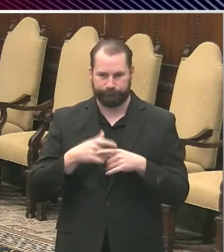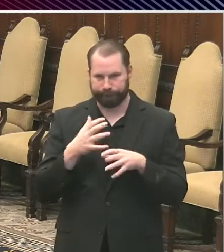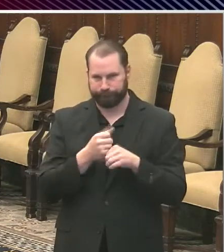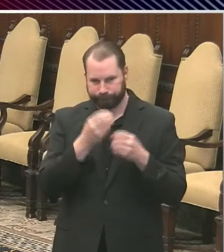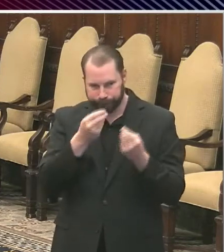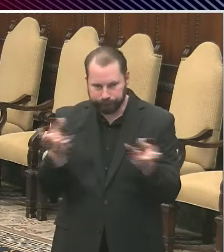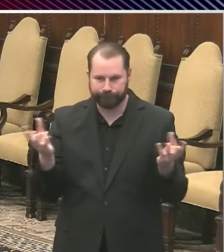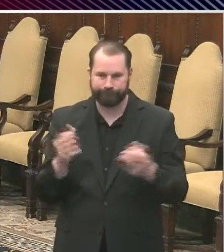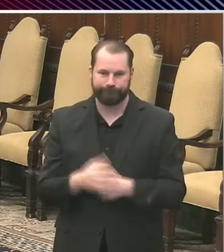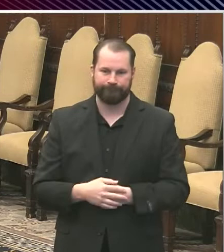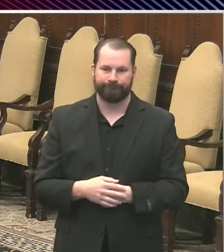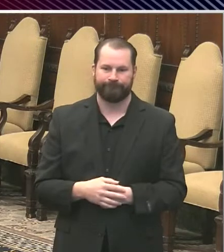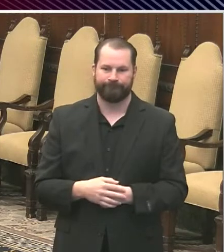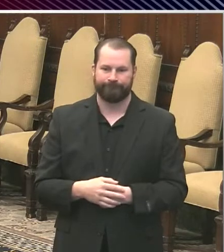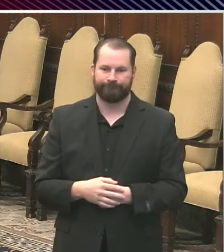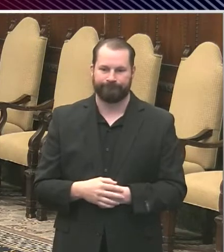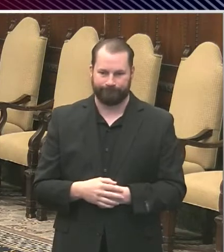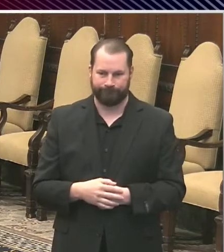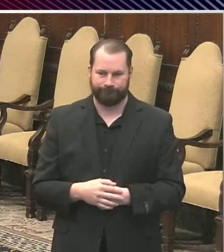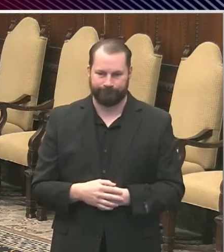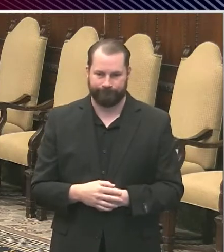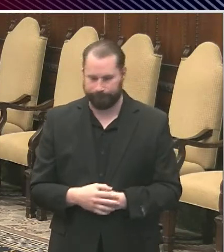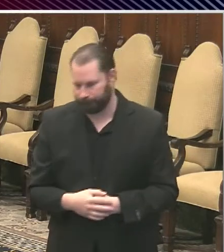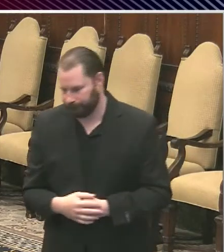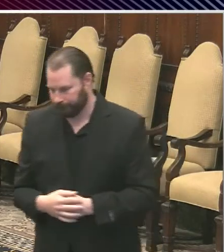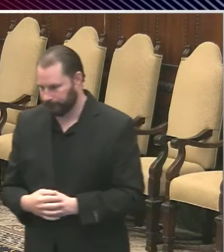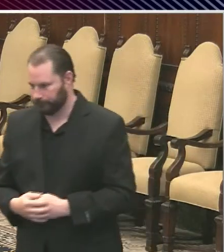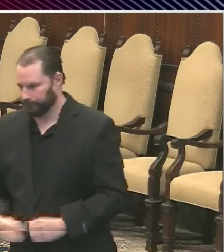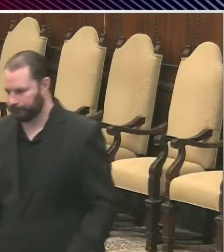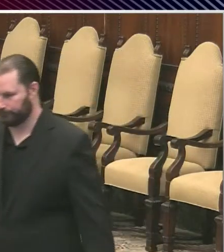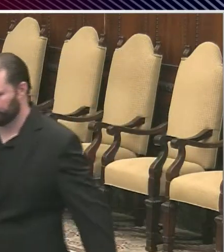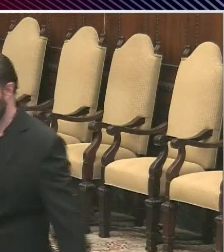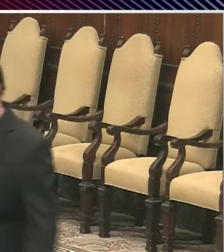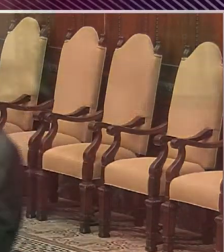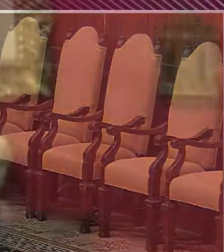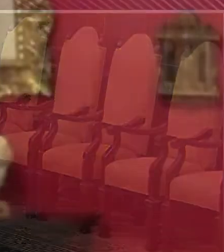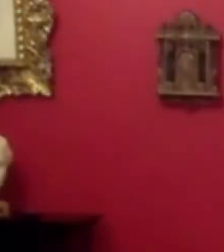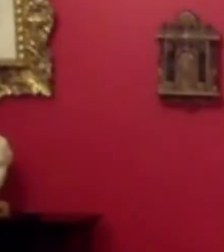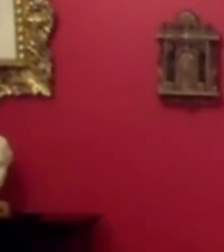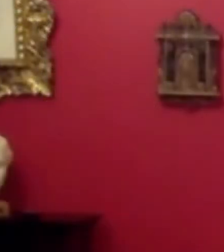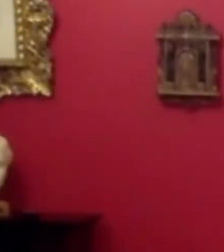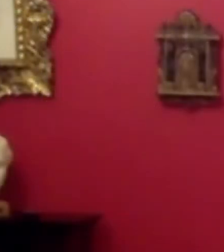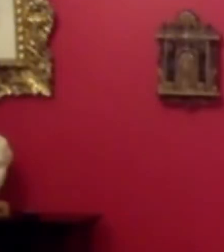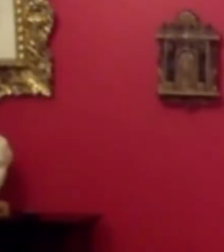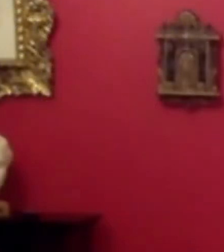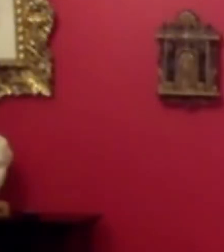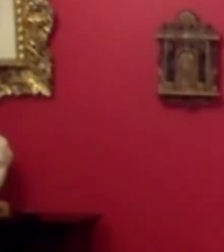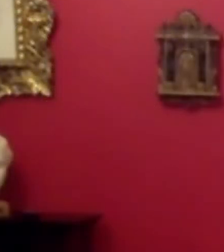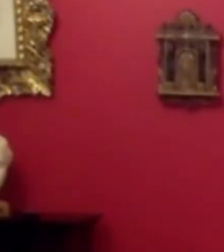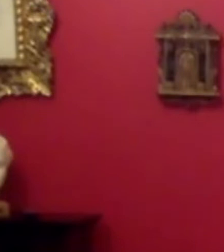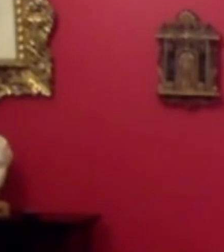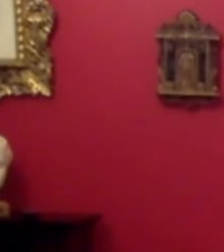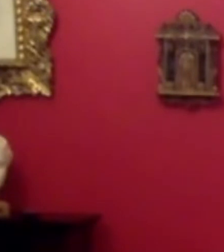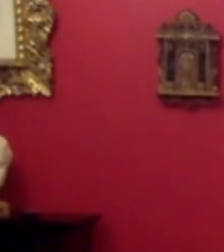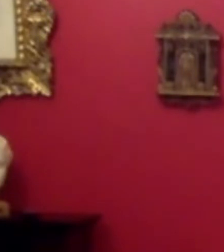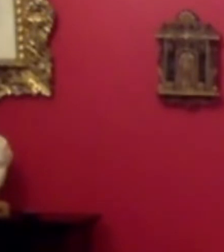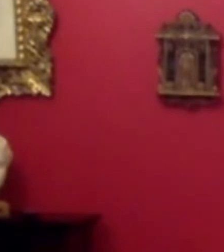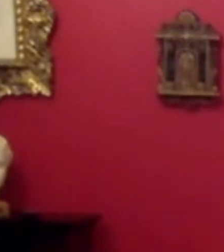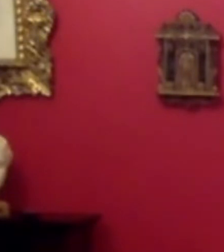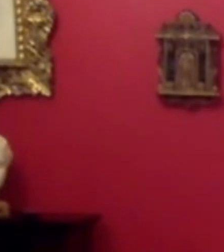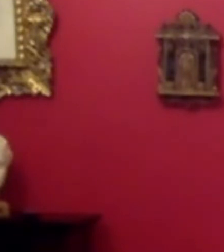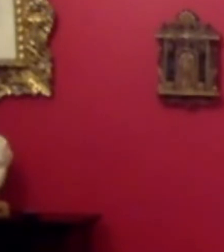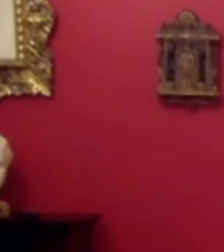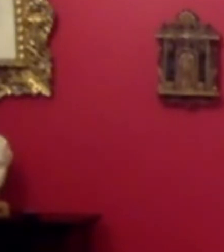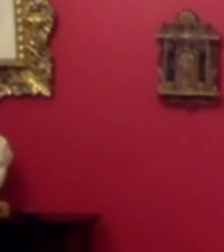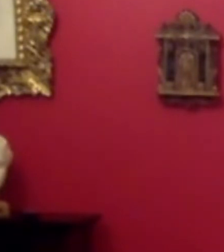remarks and Dr. Farley's remarks in Spanish. Thank you. Mensaje del alcalde Jim Kenney para el viernes 24 de abril del